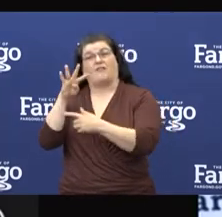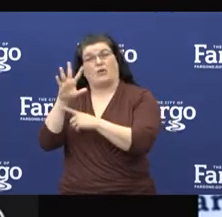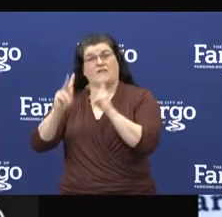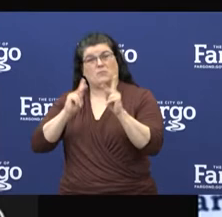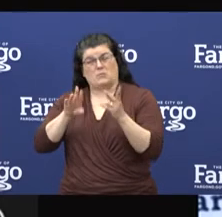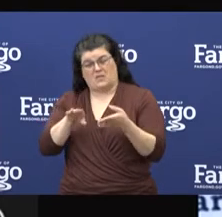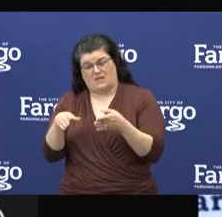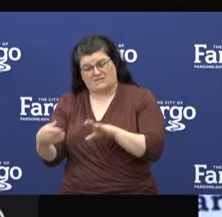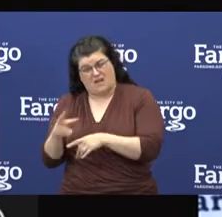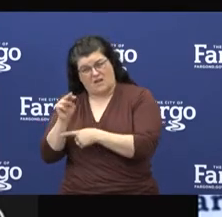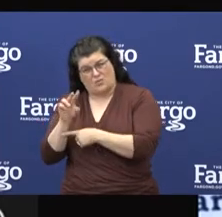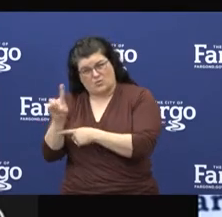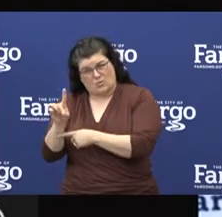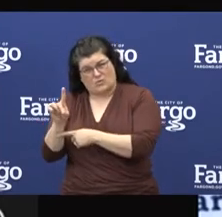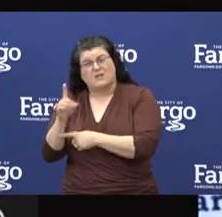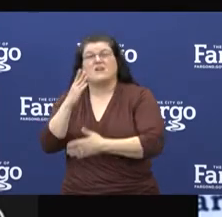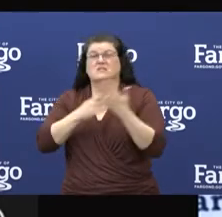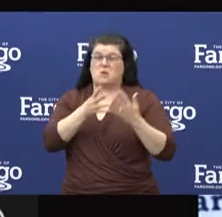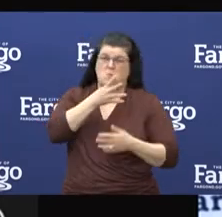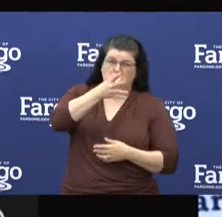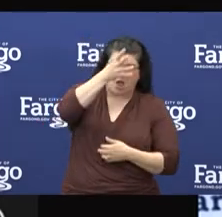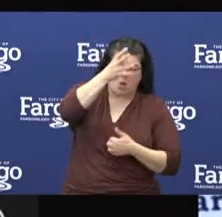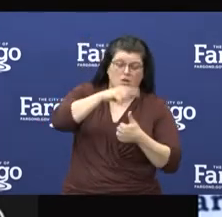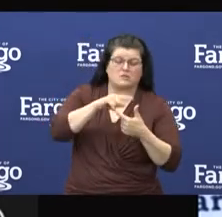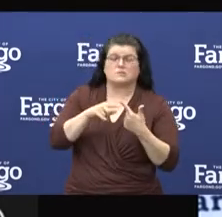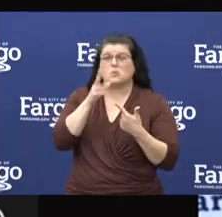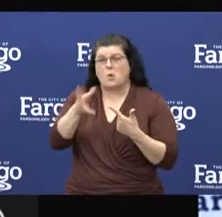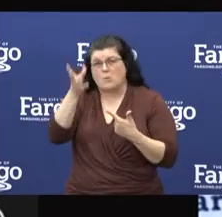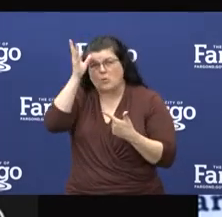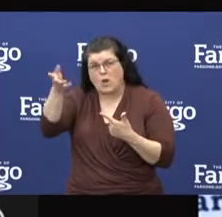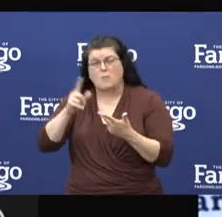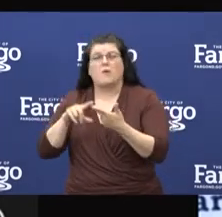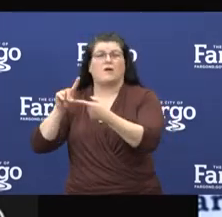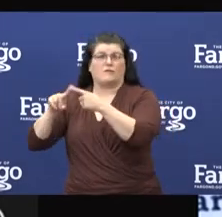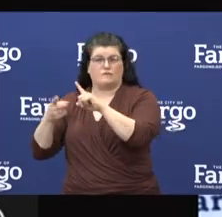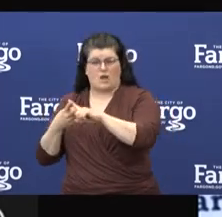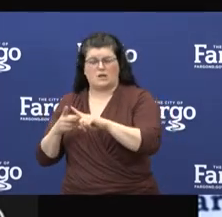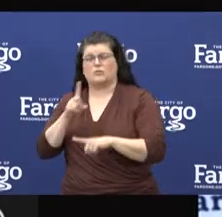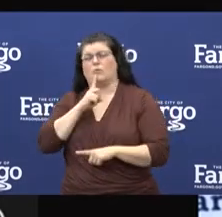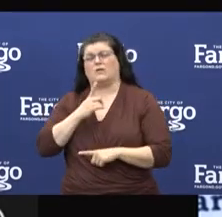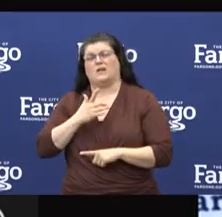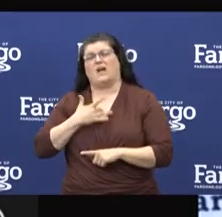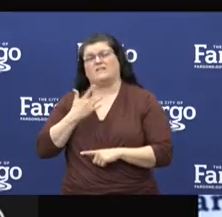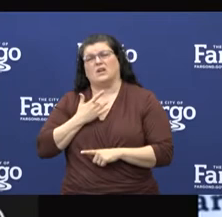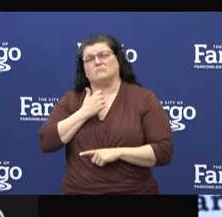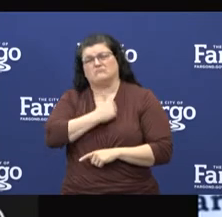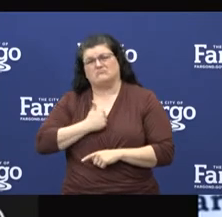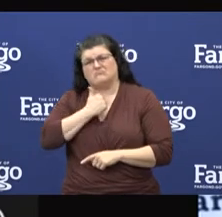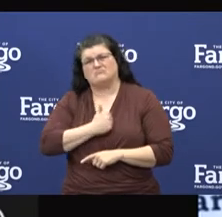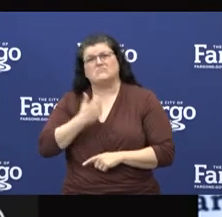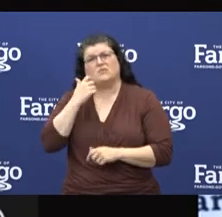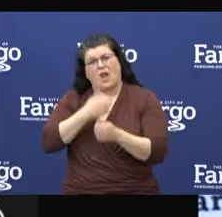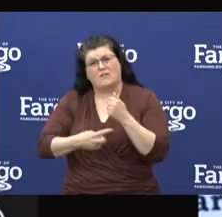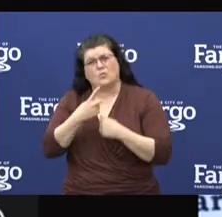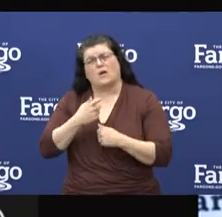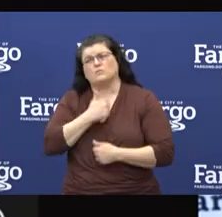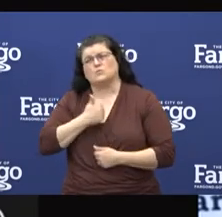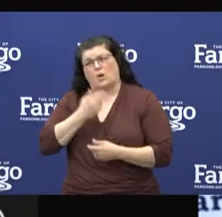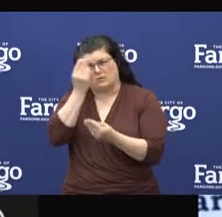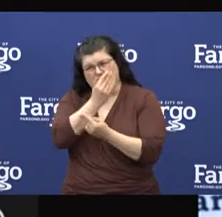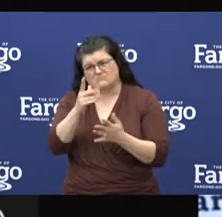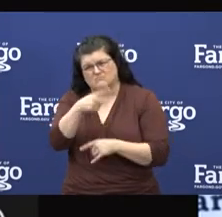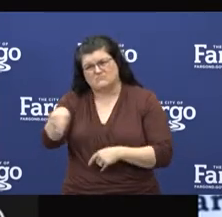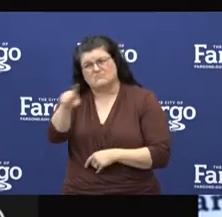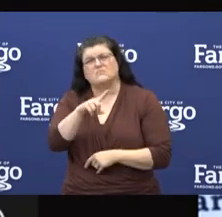Dakota. These were parents, grandparents, and friends. My sincere condolences to those that have experienced loss of a loved one during